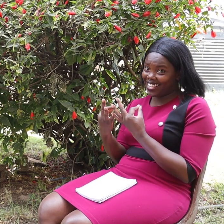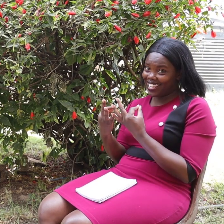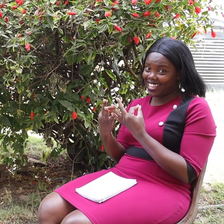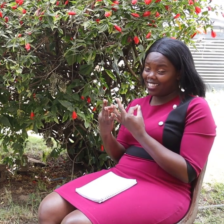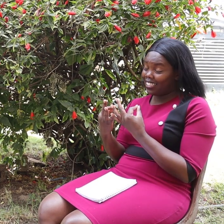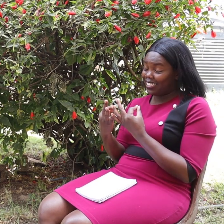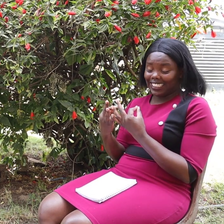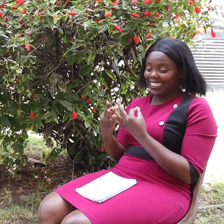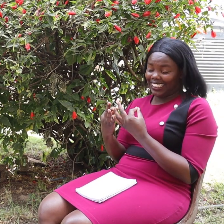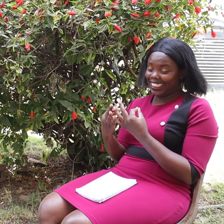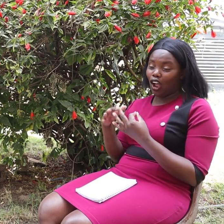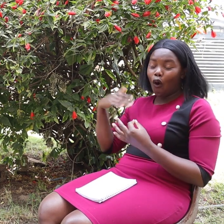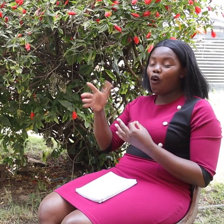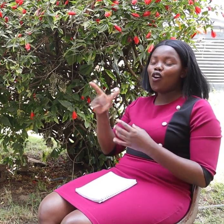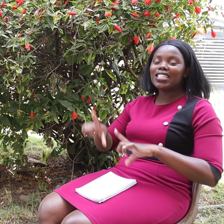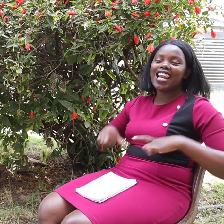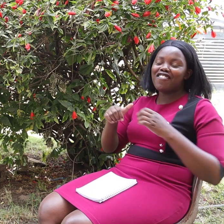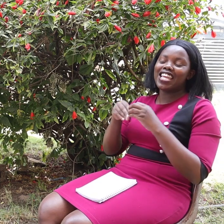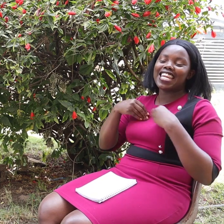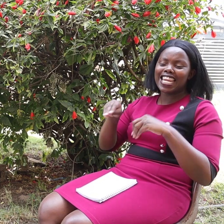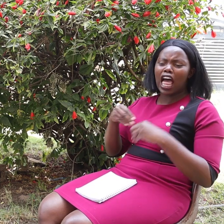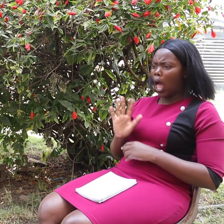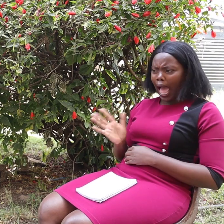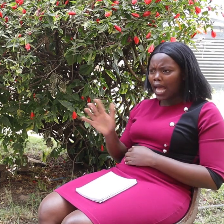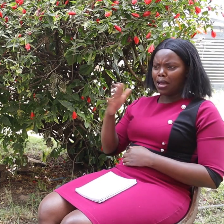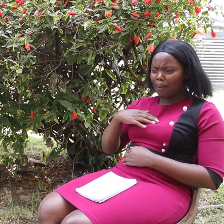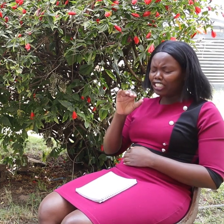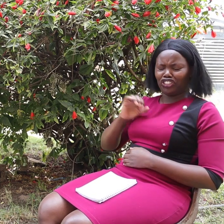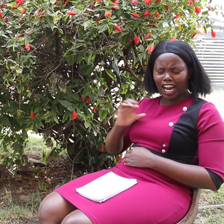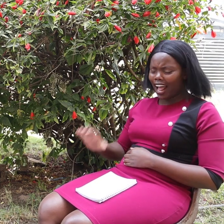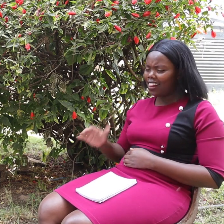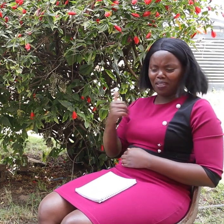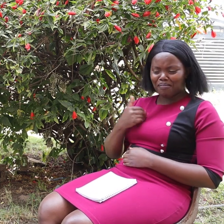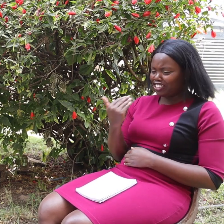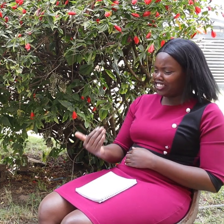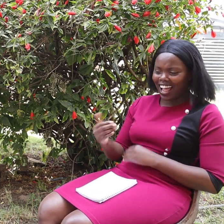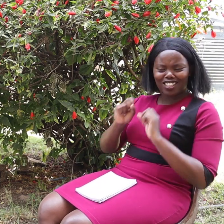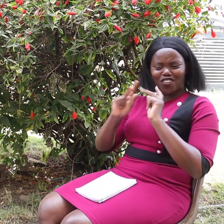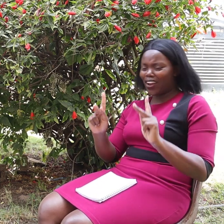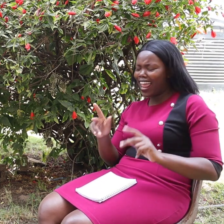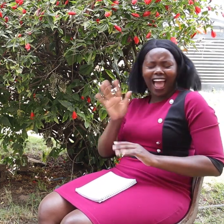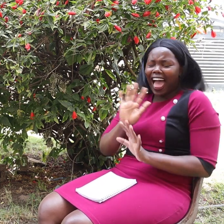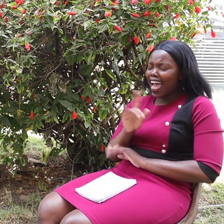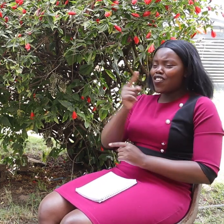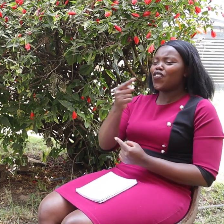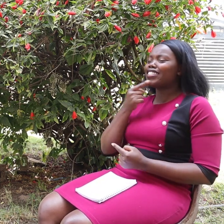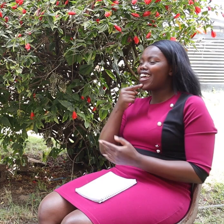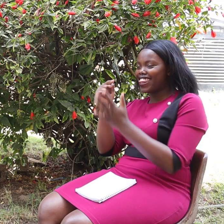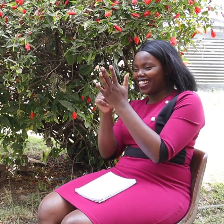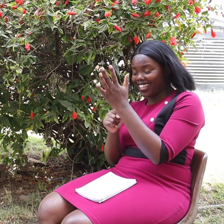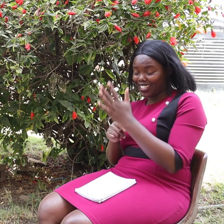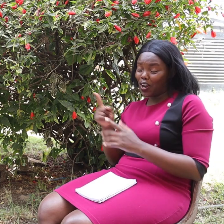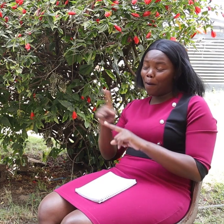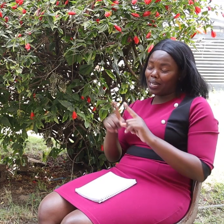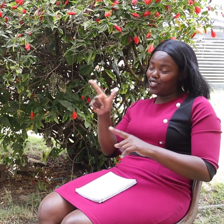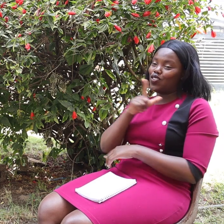yeah, especially the rich families, it's always they live in denial. They say, oh, my child is okay, my child is okay.